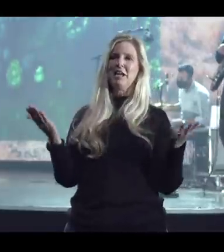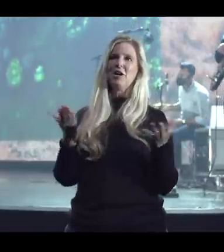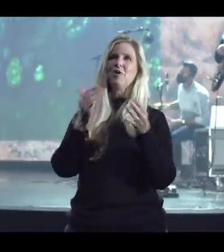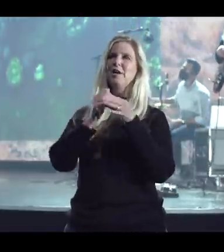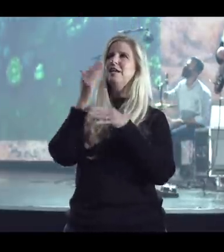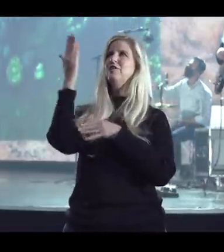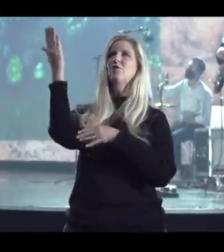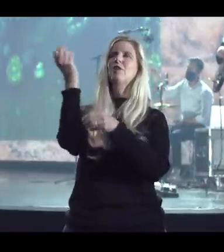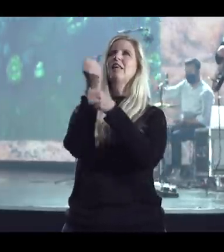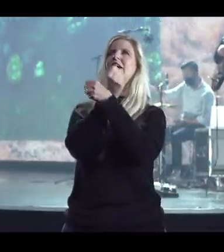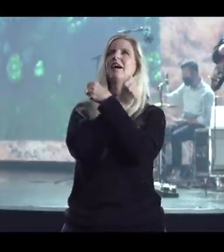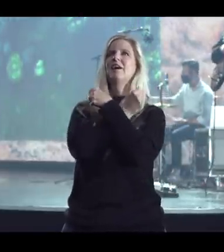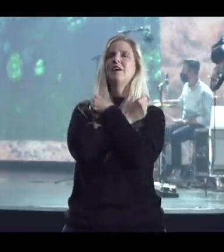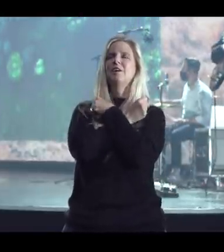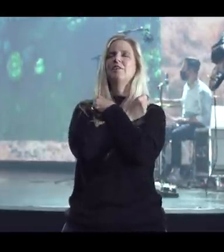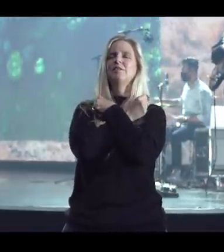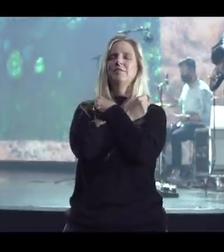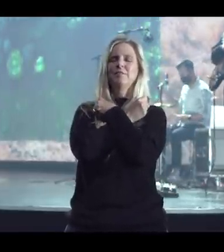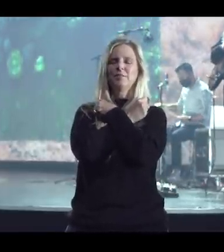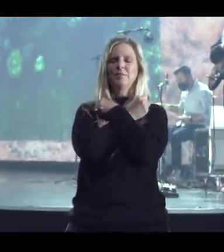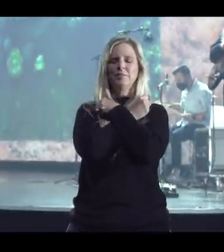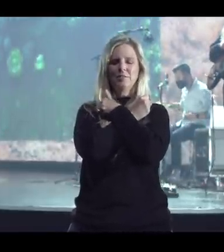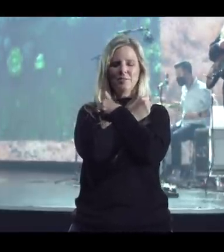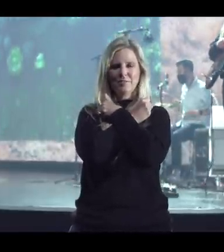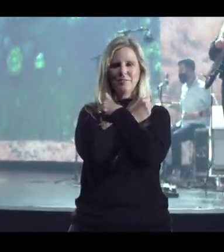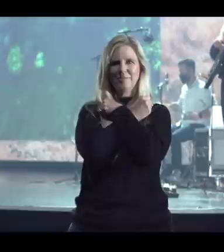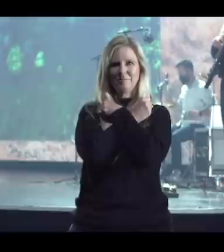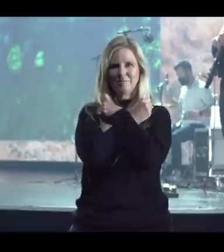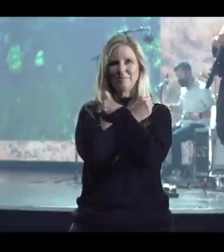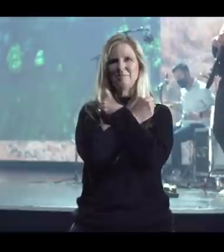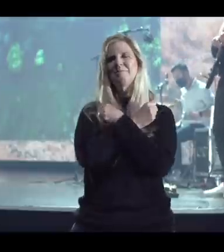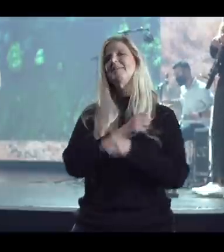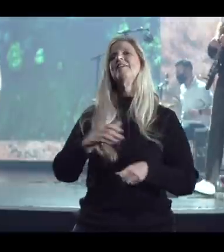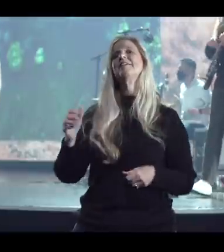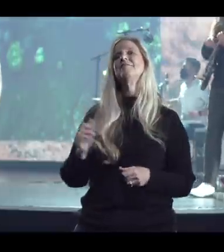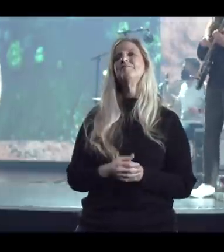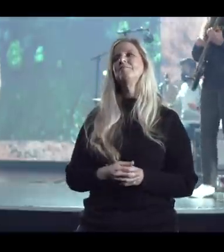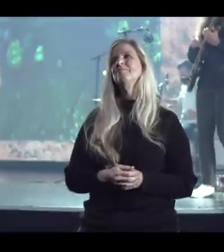satisfied here in your love. Come on, sing it like you mean it today. Say,